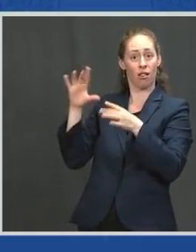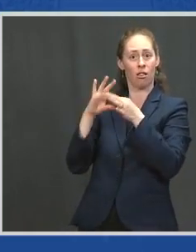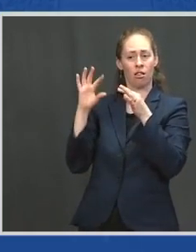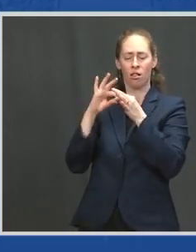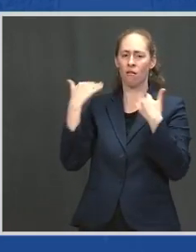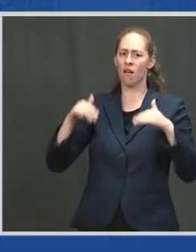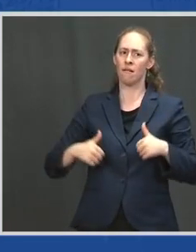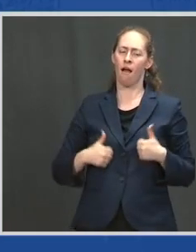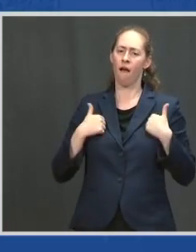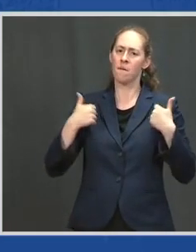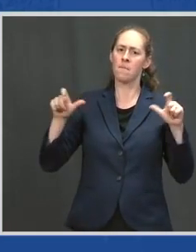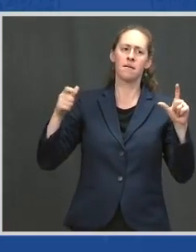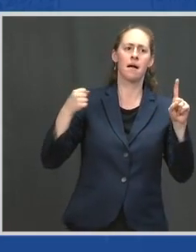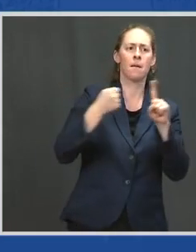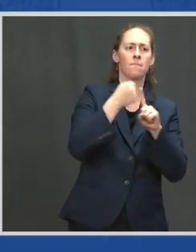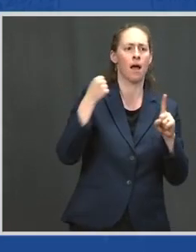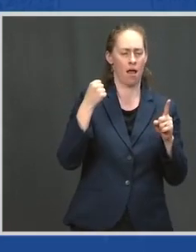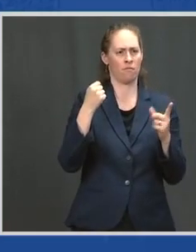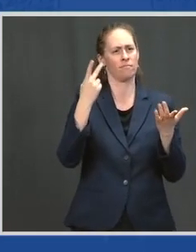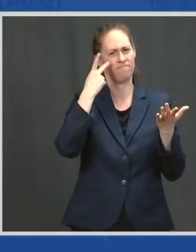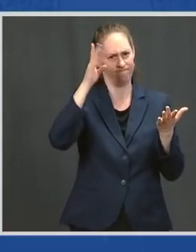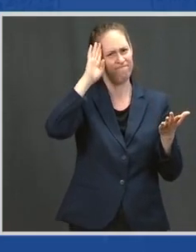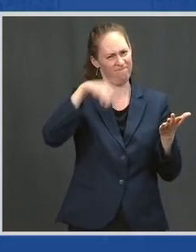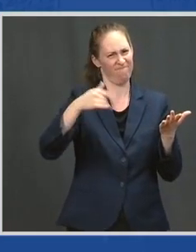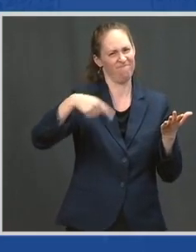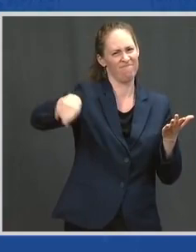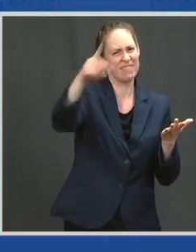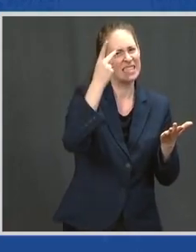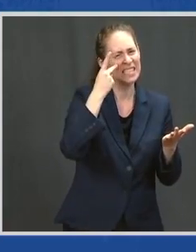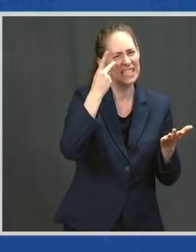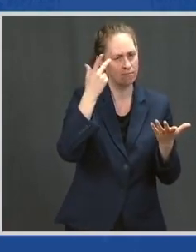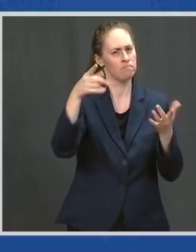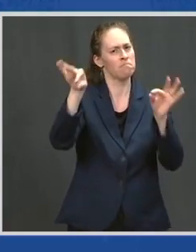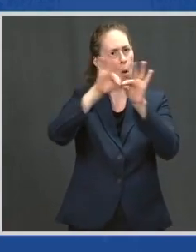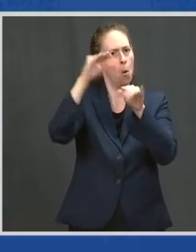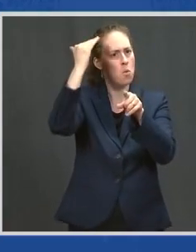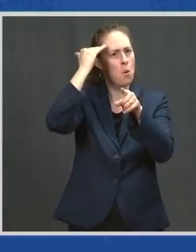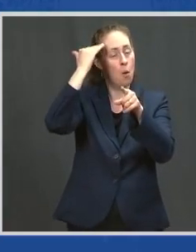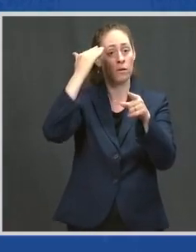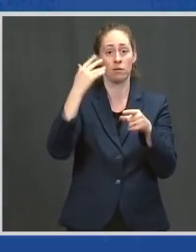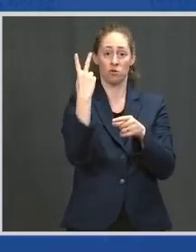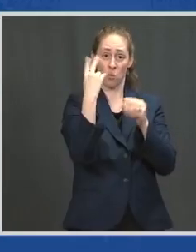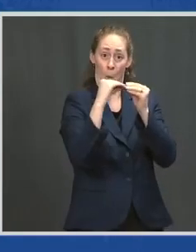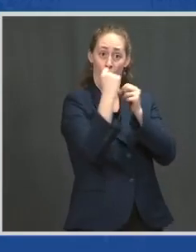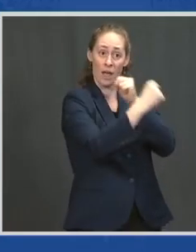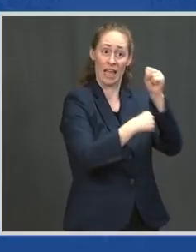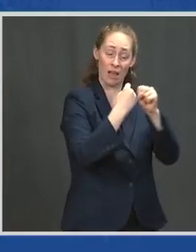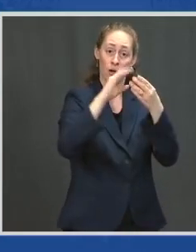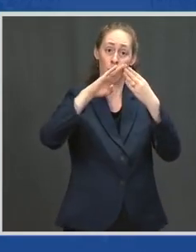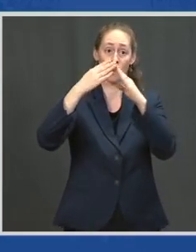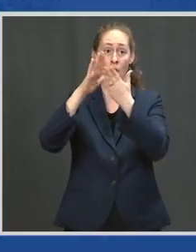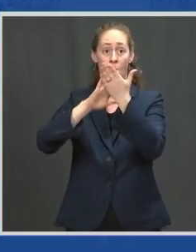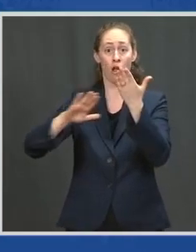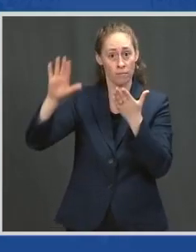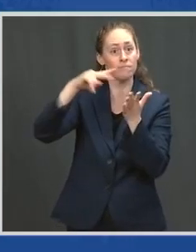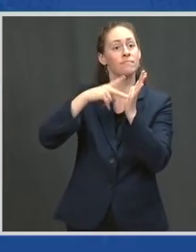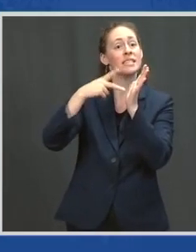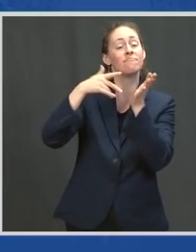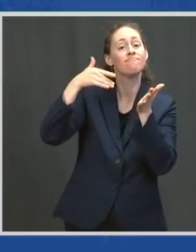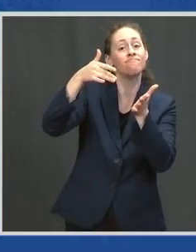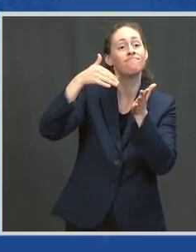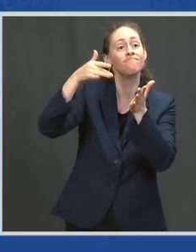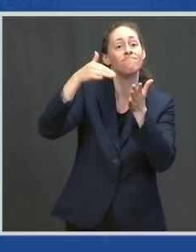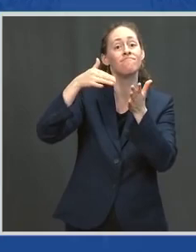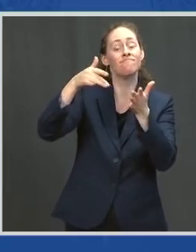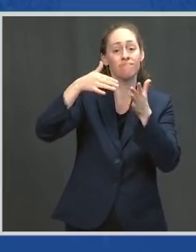know why. For some, it's 2 years of community college to earn enough credits to transfer to a 4-year university, which is available in almost every